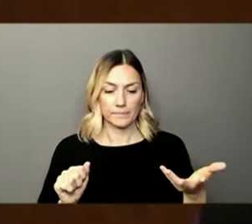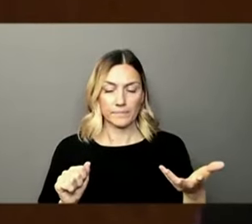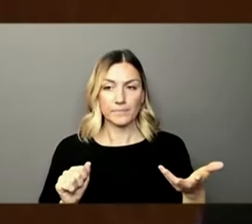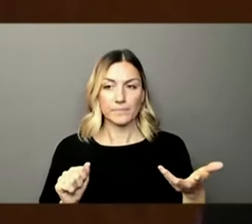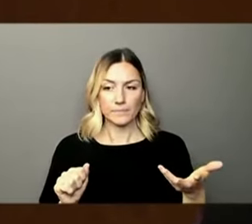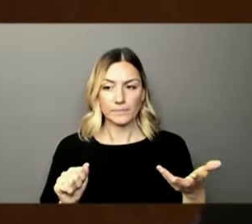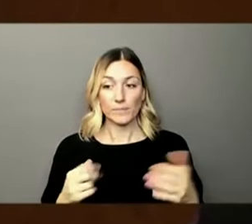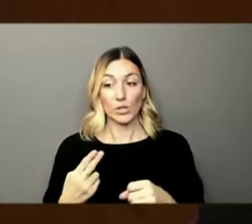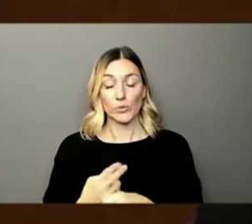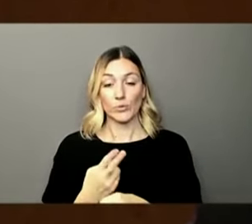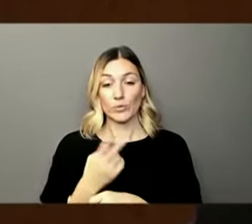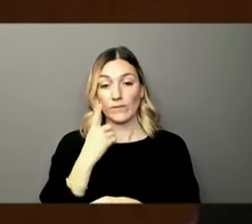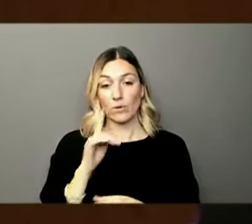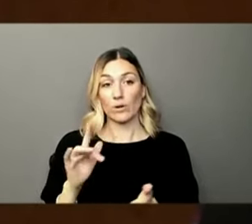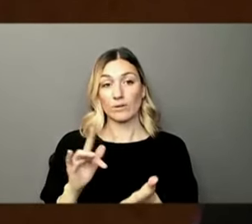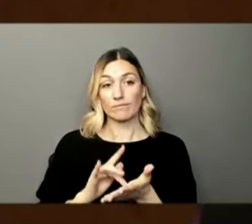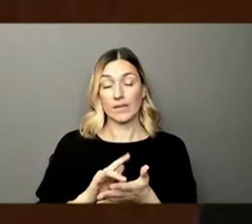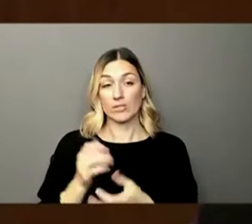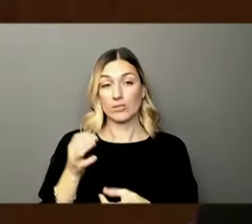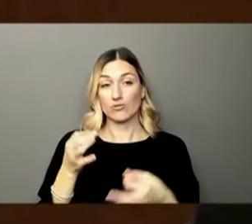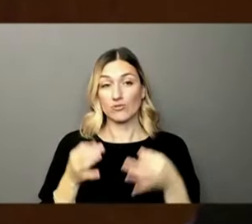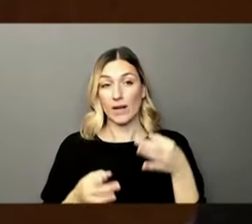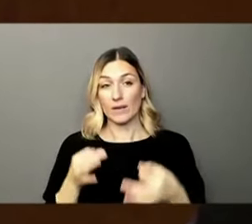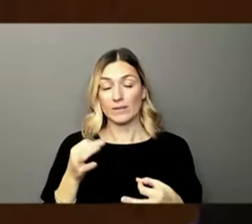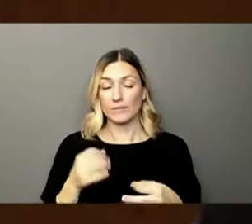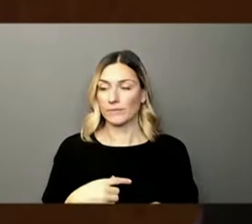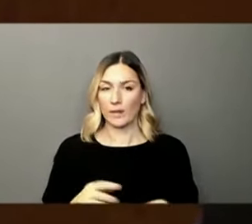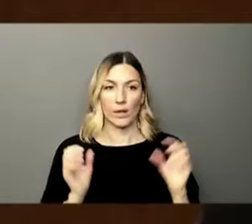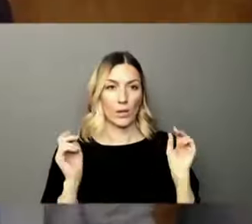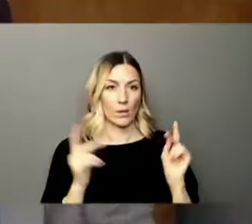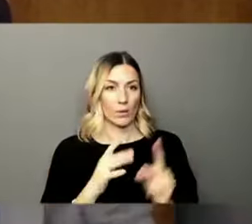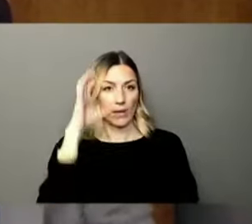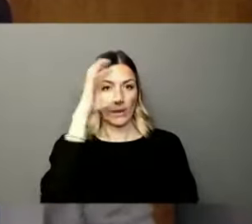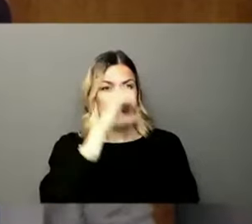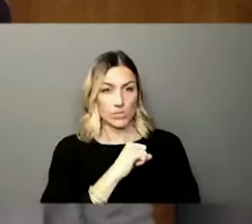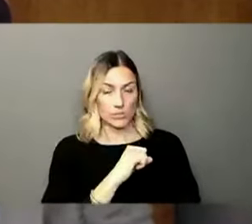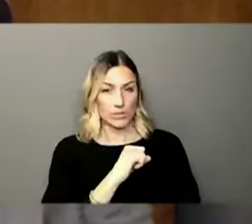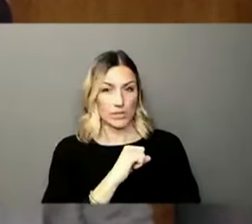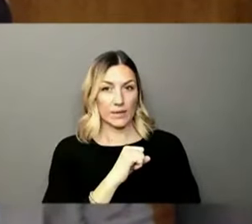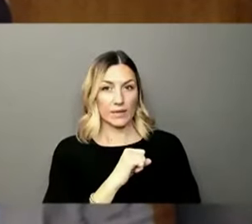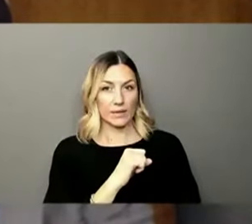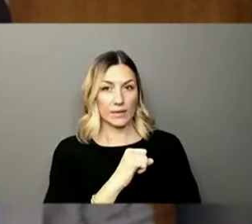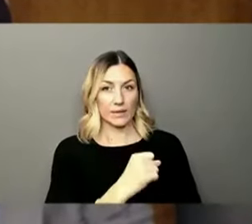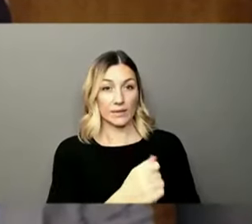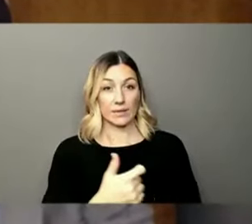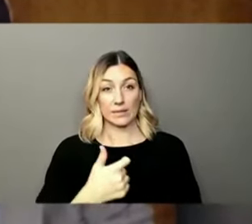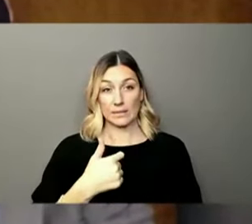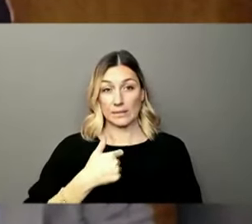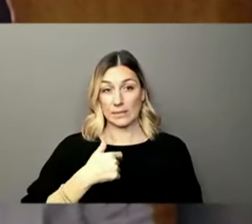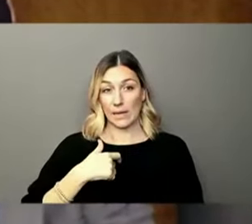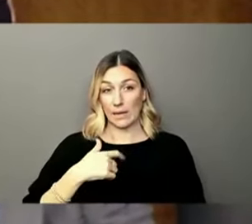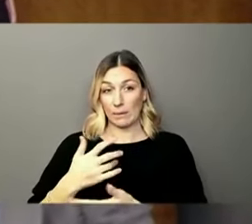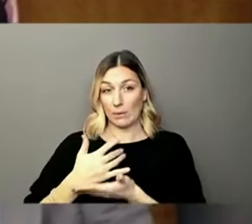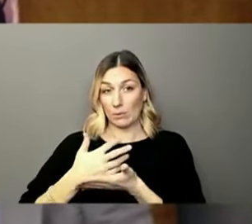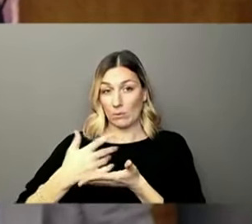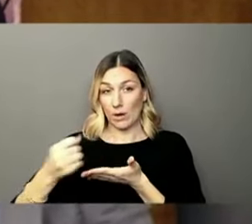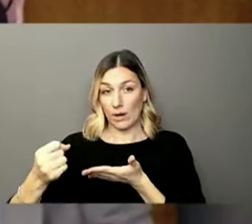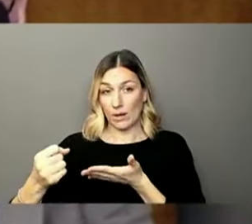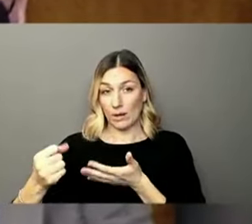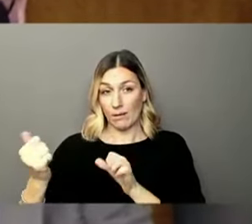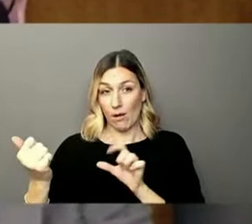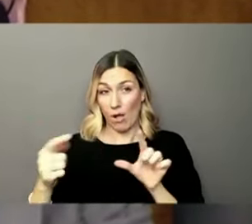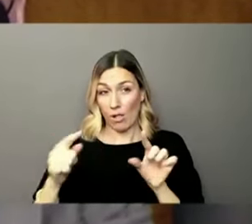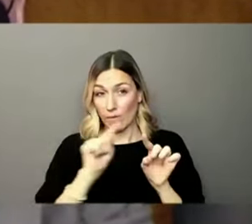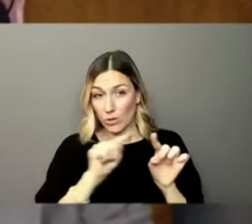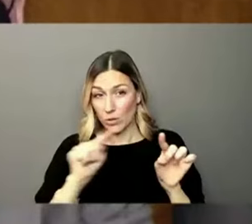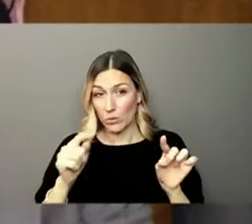we can use in drug trials. Okay. I am assuming that my time is running out. I am assuming that all of you believe that the federal